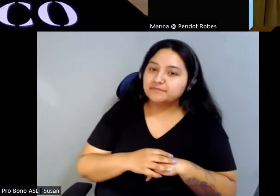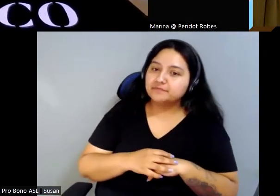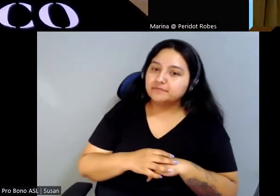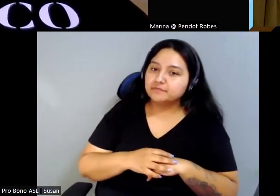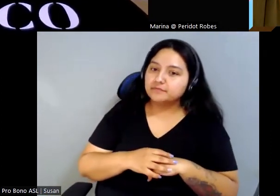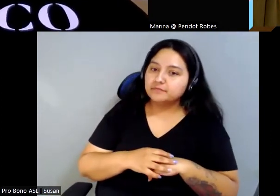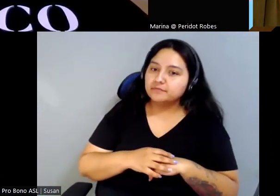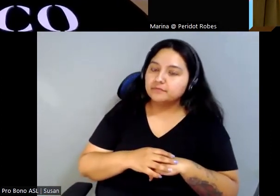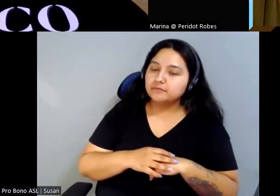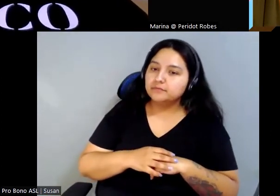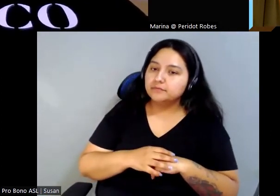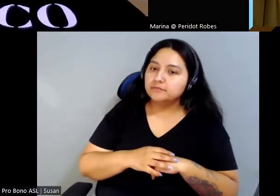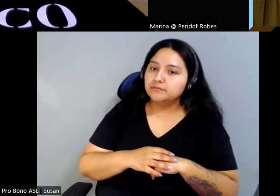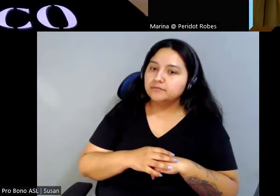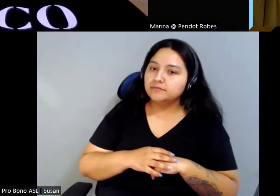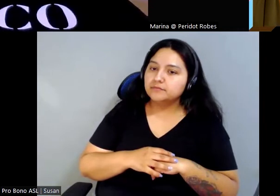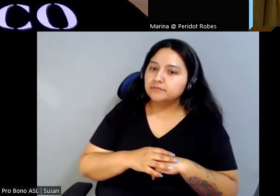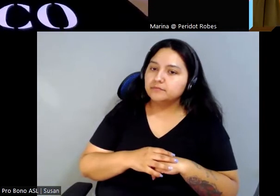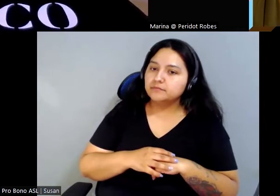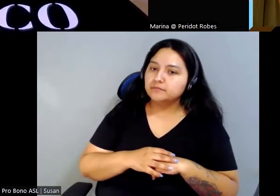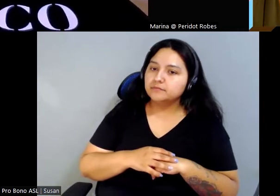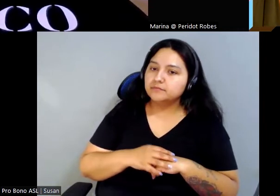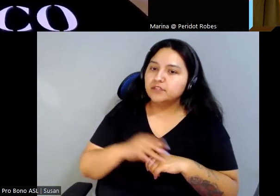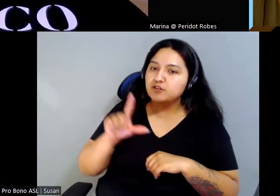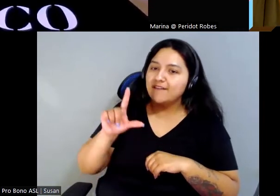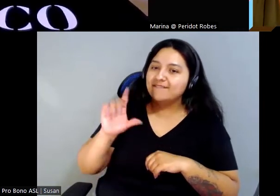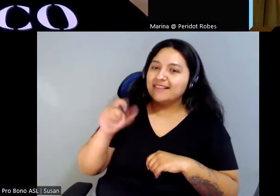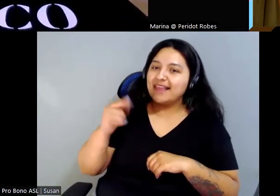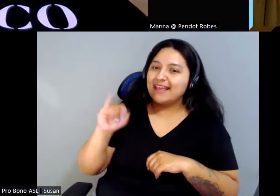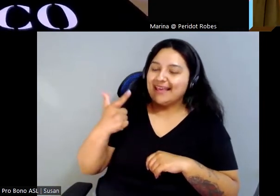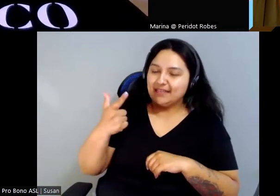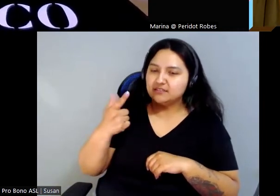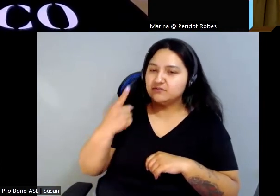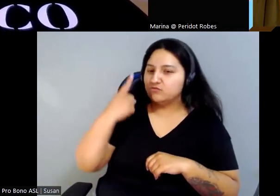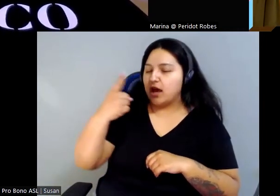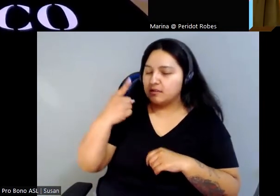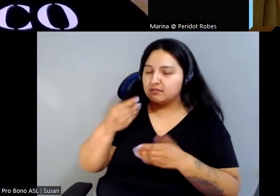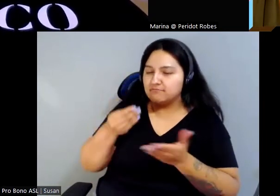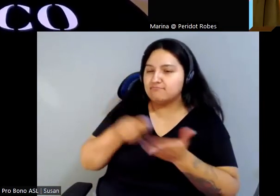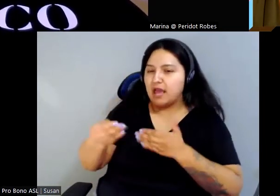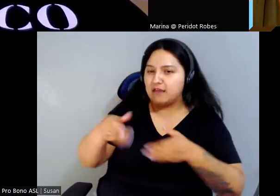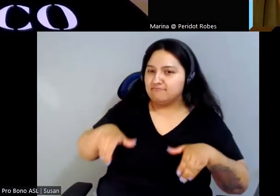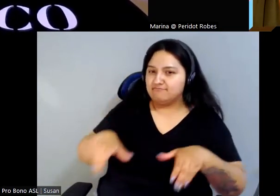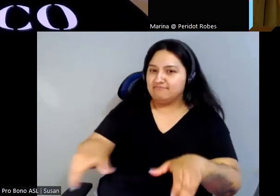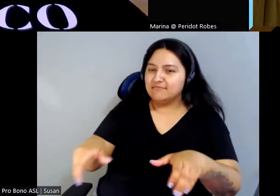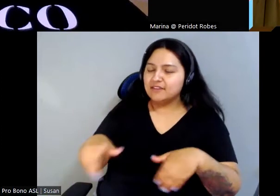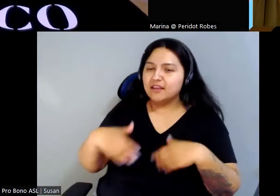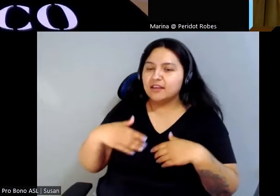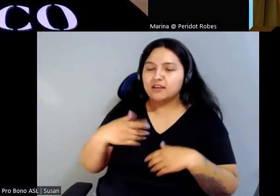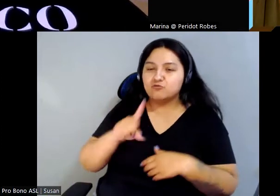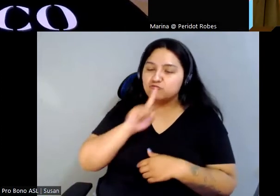My Makeup leggings were one of the first yes, I really invested in, because they were so yes. colorful, and she